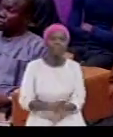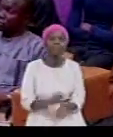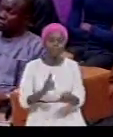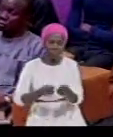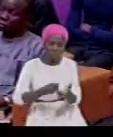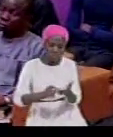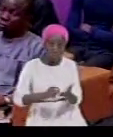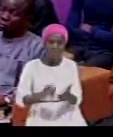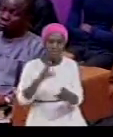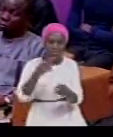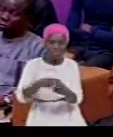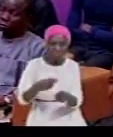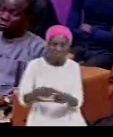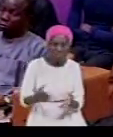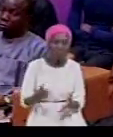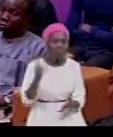correctly,